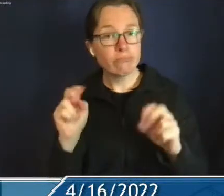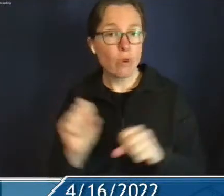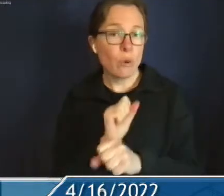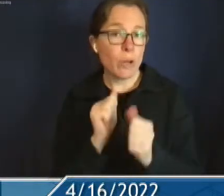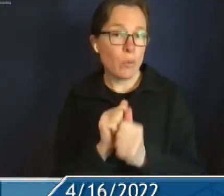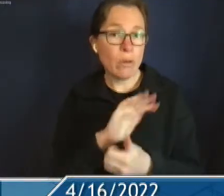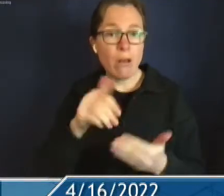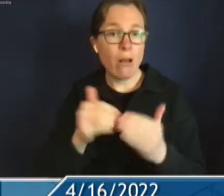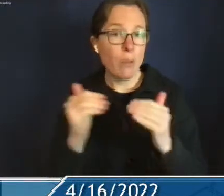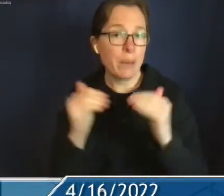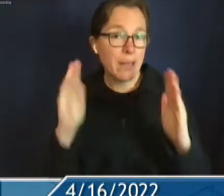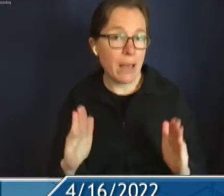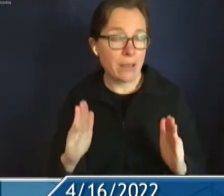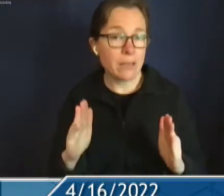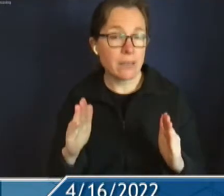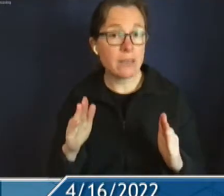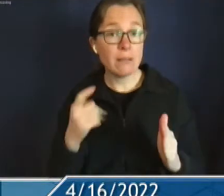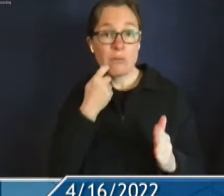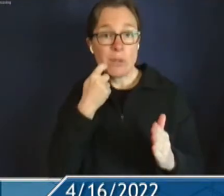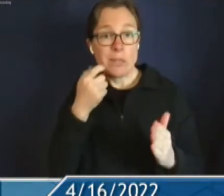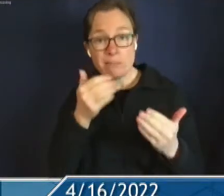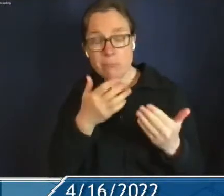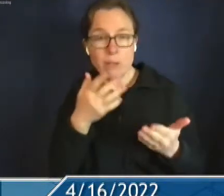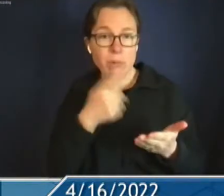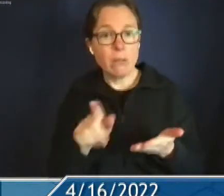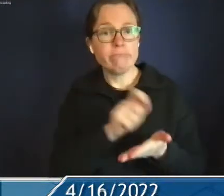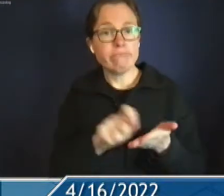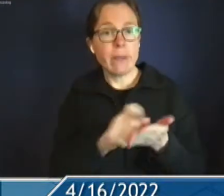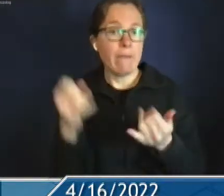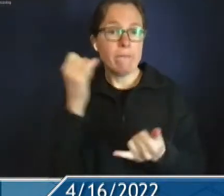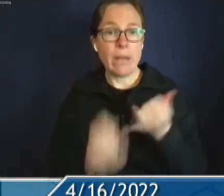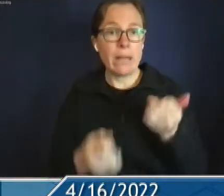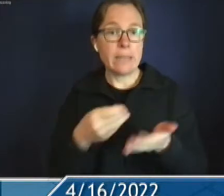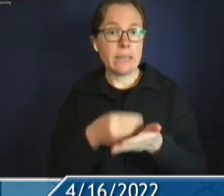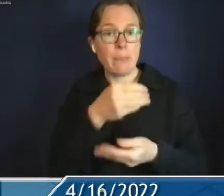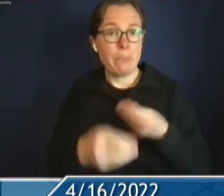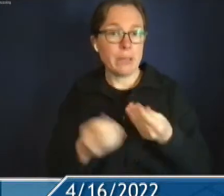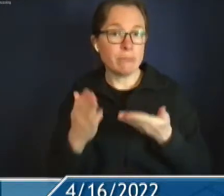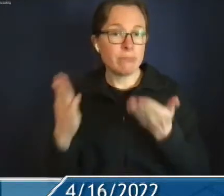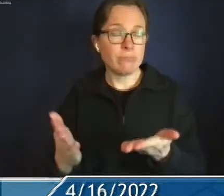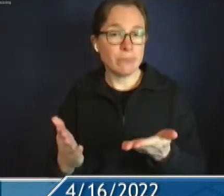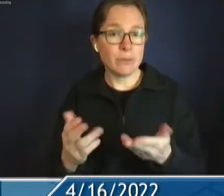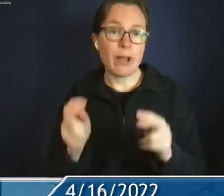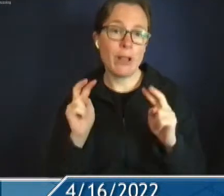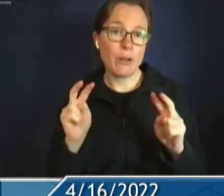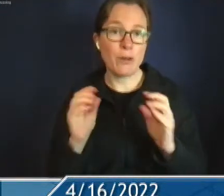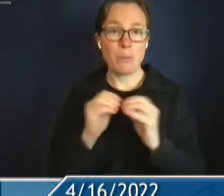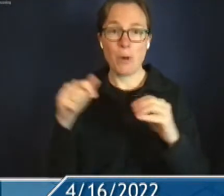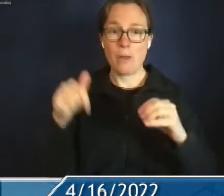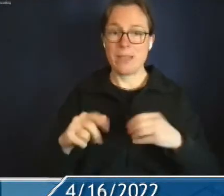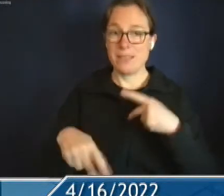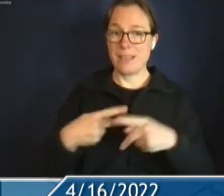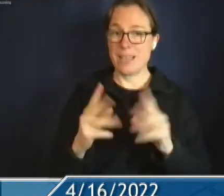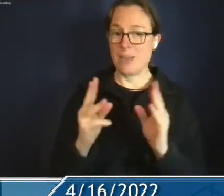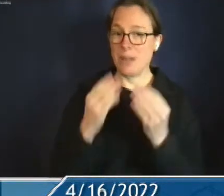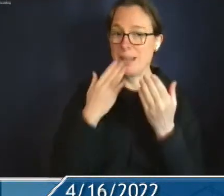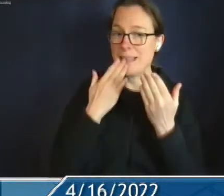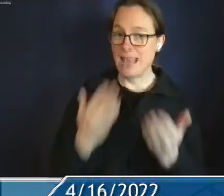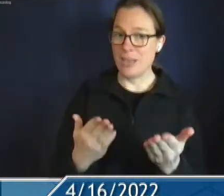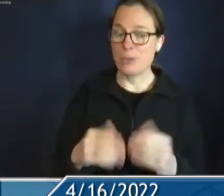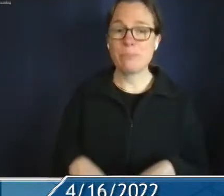finalize next year's budget over the next coming weeks. And it certainly helps so much to hear from all of you. I look forward to more of these sessions. Thanks.